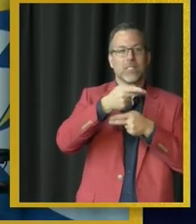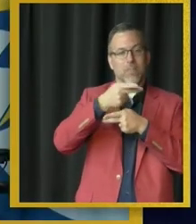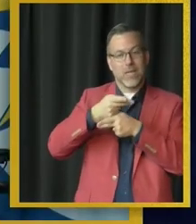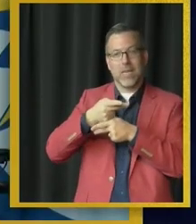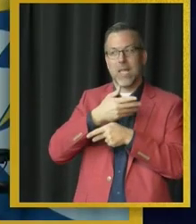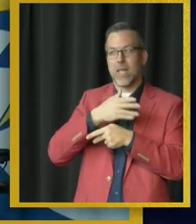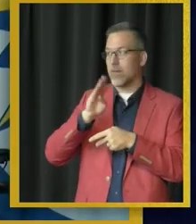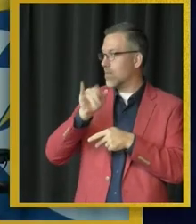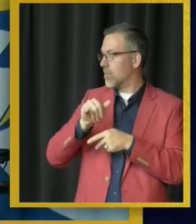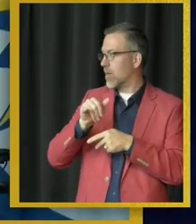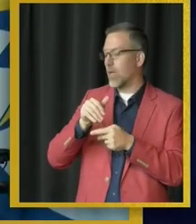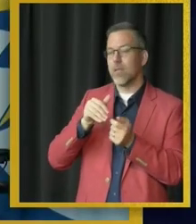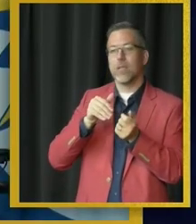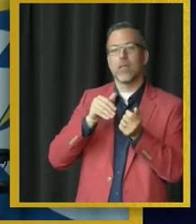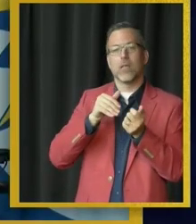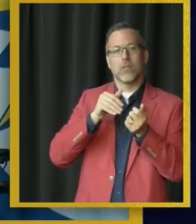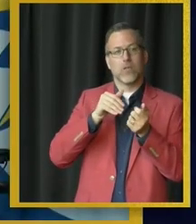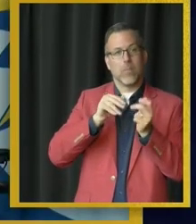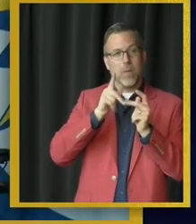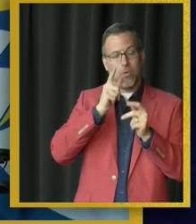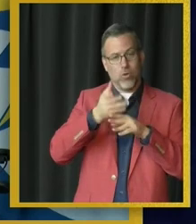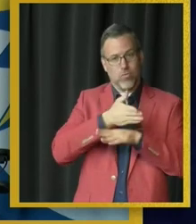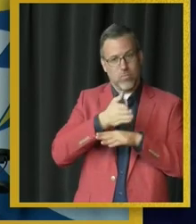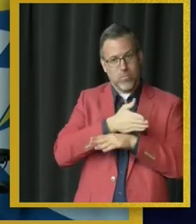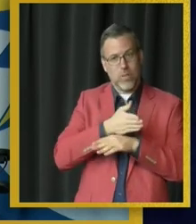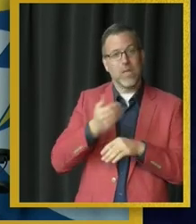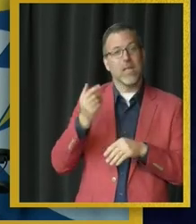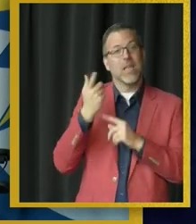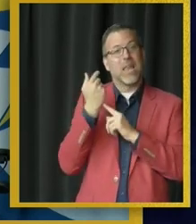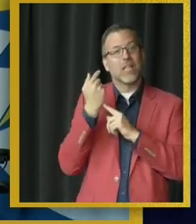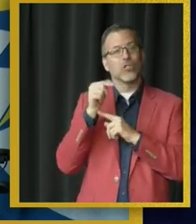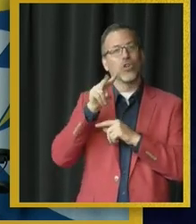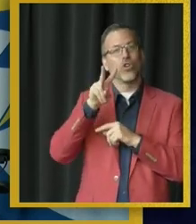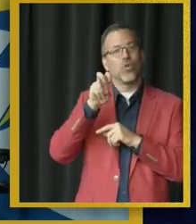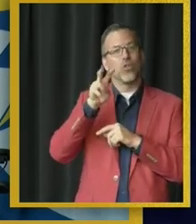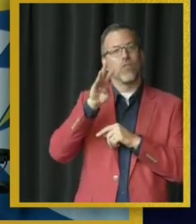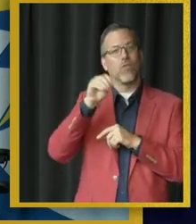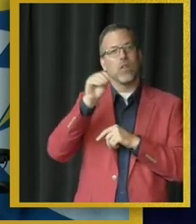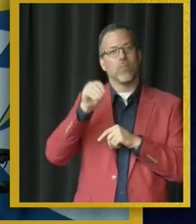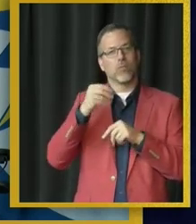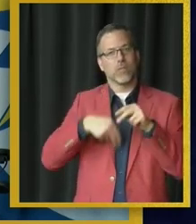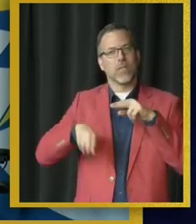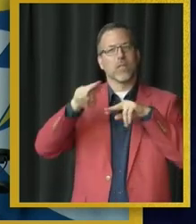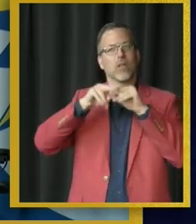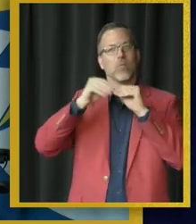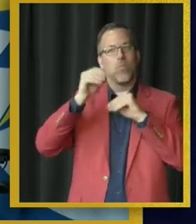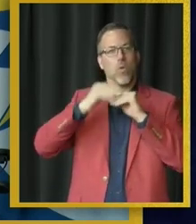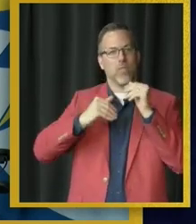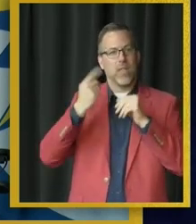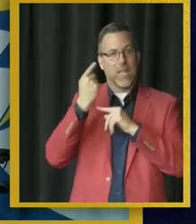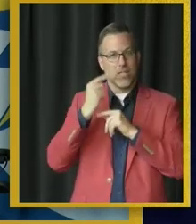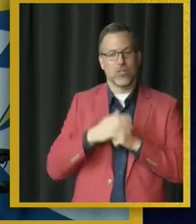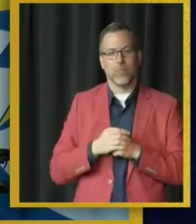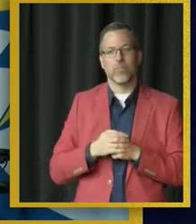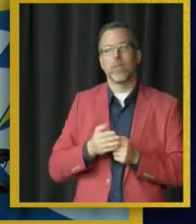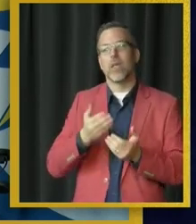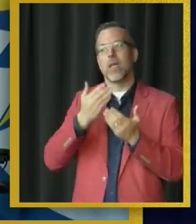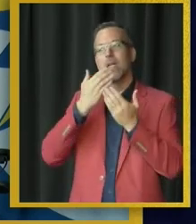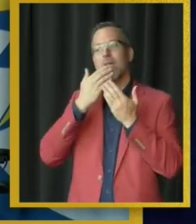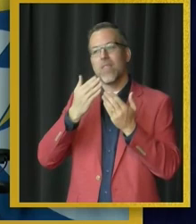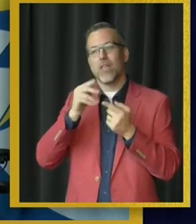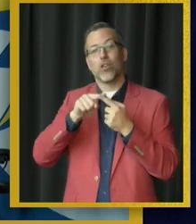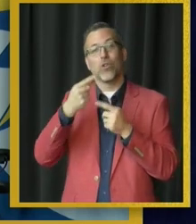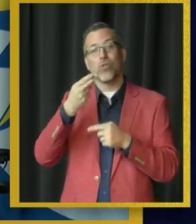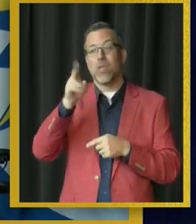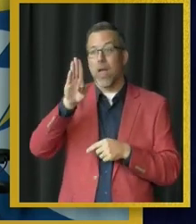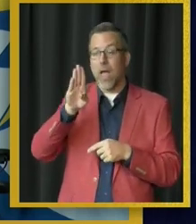NDOT crews. Last year, Metro paved 240% more road miles than in the year before. And thanks to the hub and